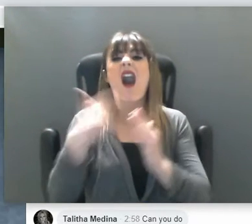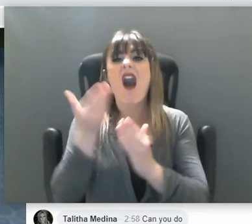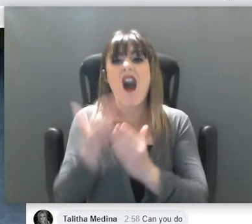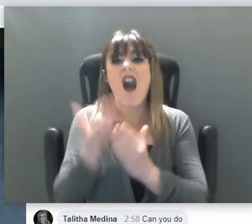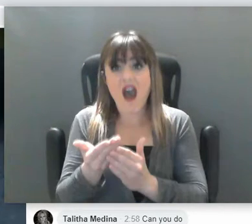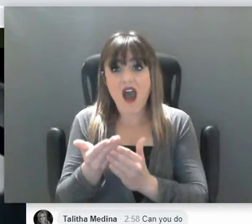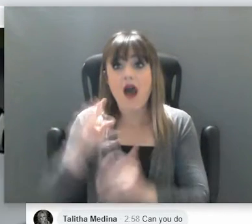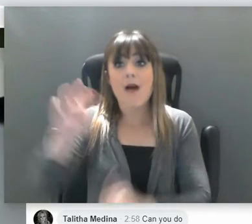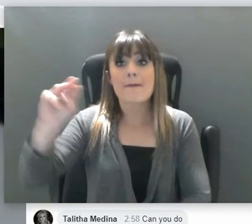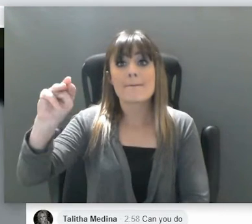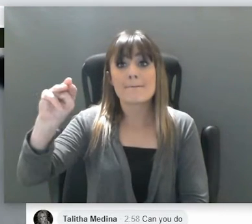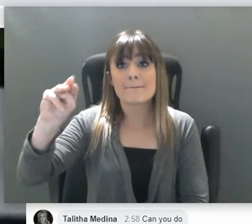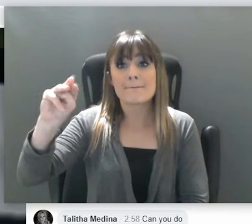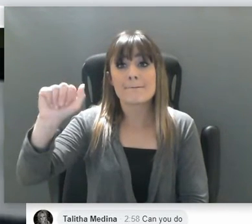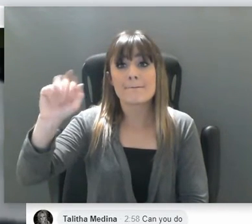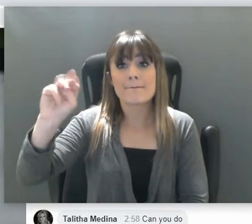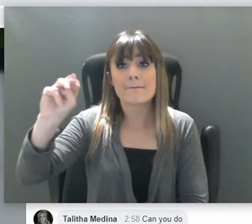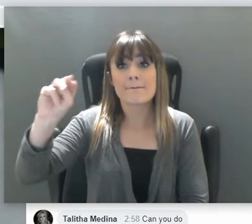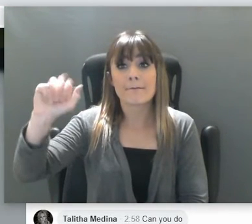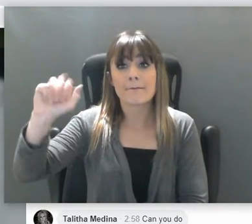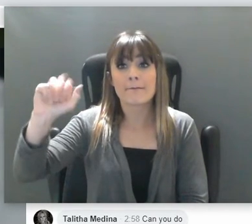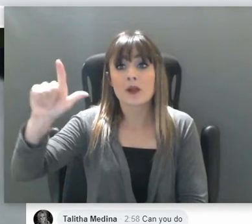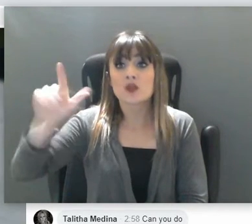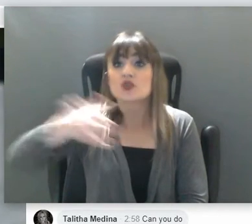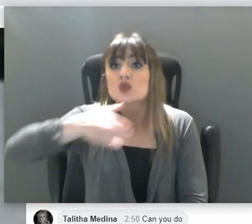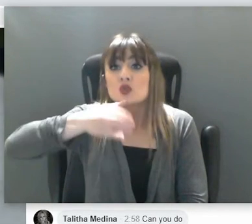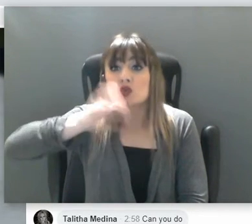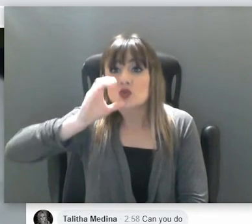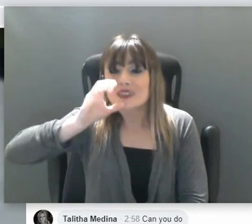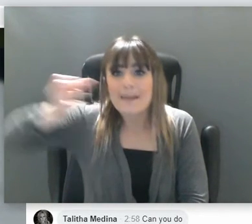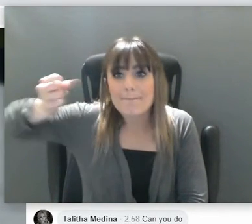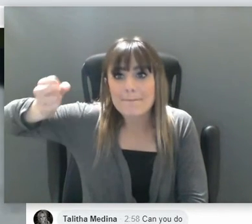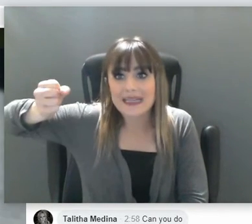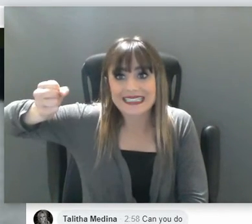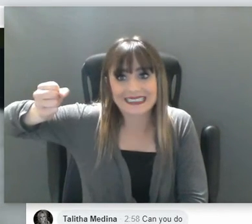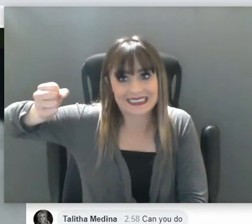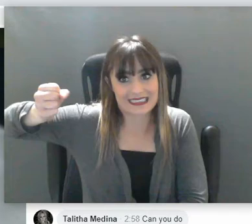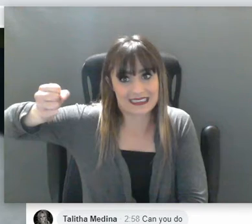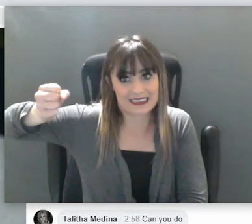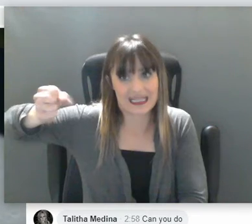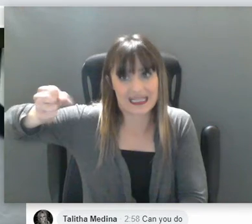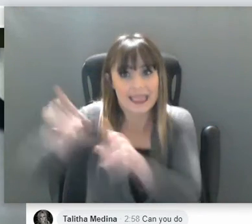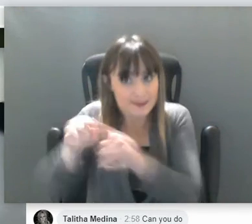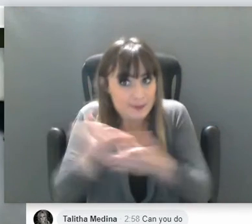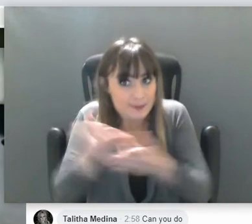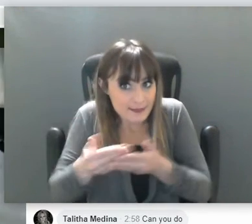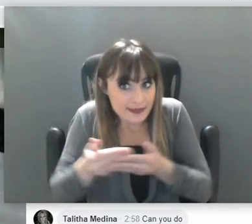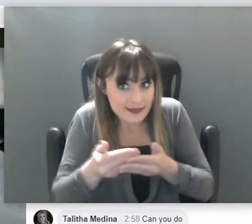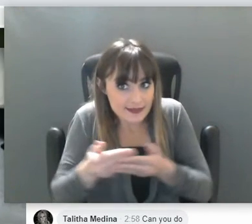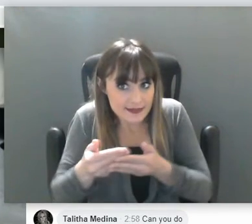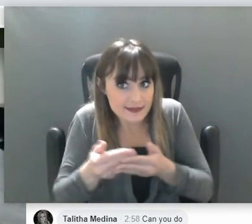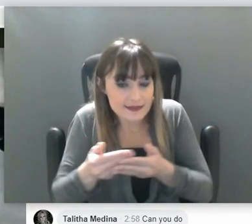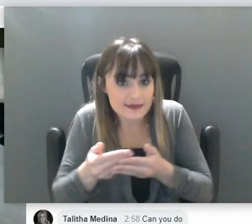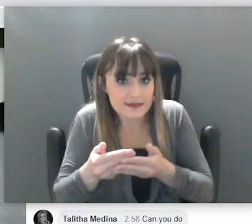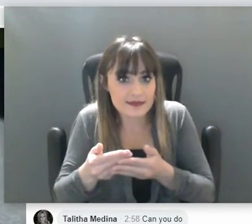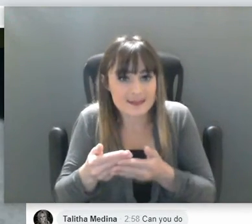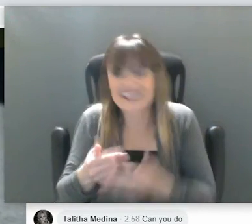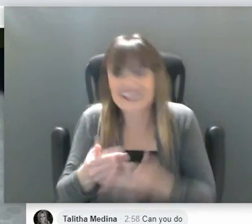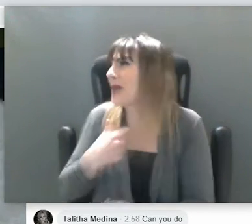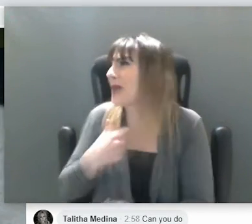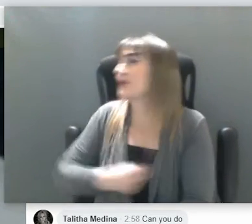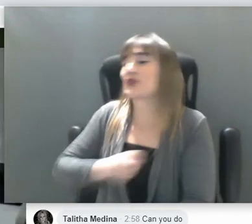makes a mammal a mammal. There are two more that we're going to talk about. Tiffany, the audio is scratchy.